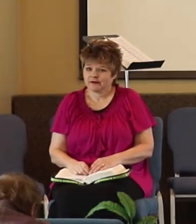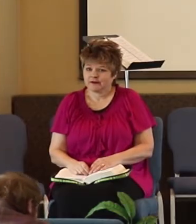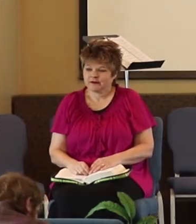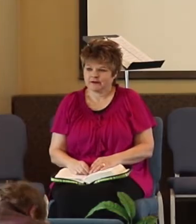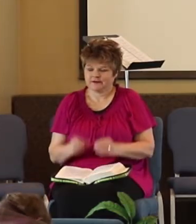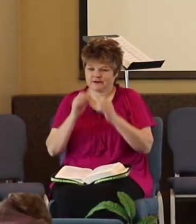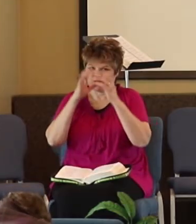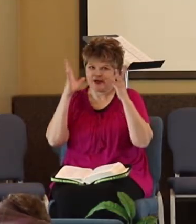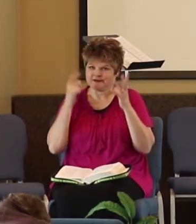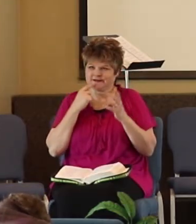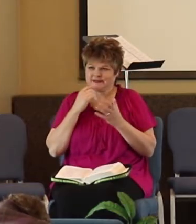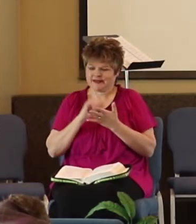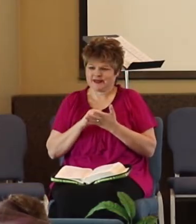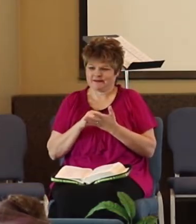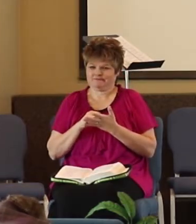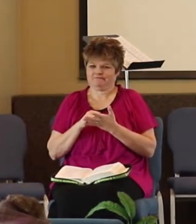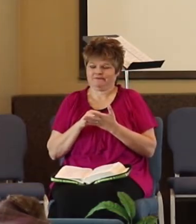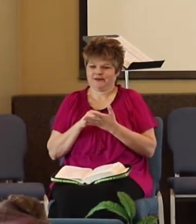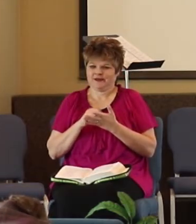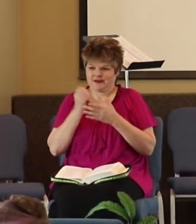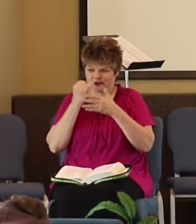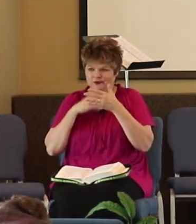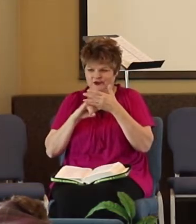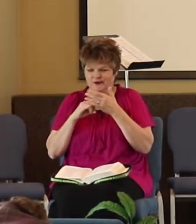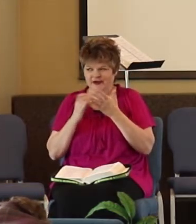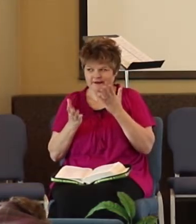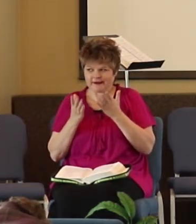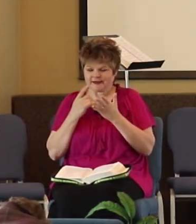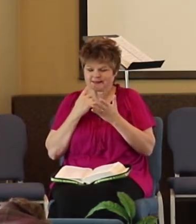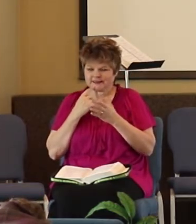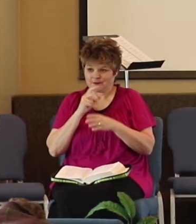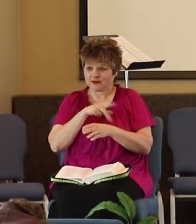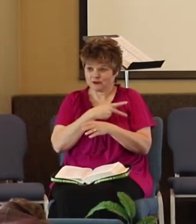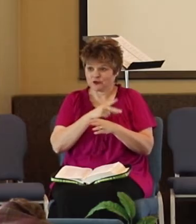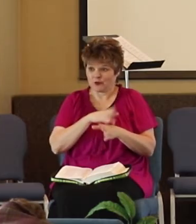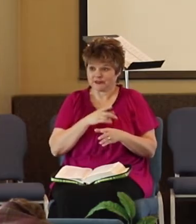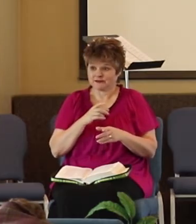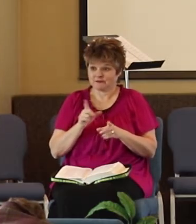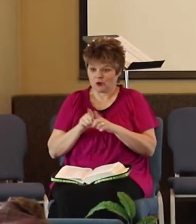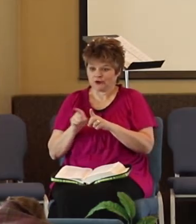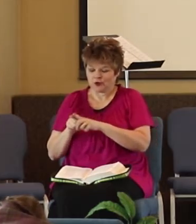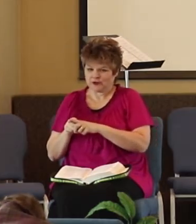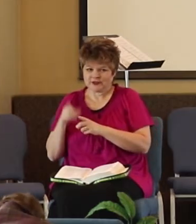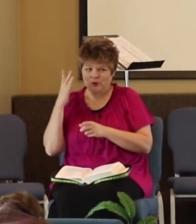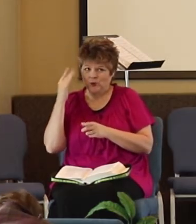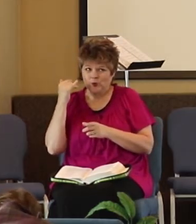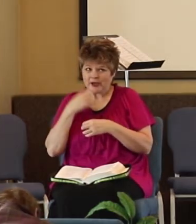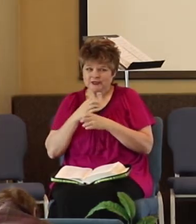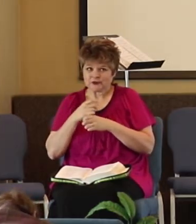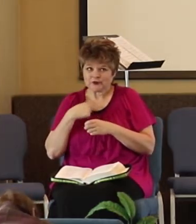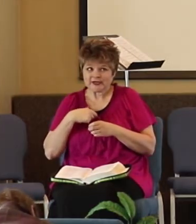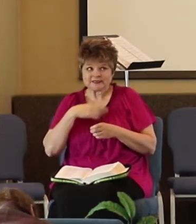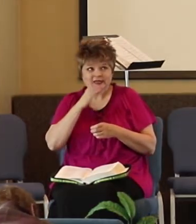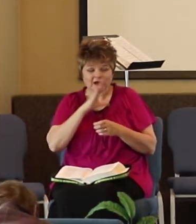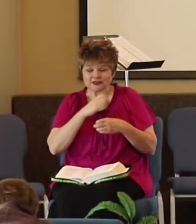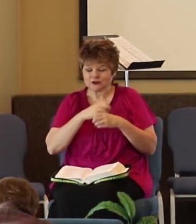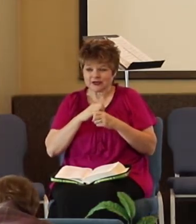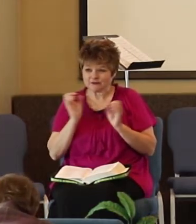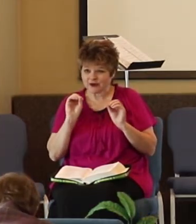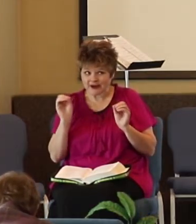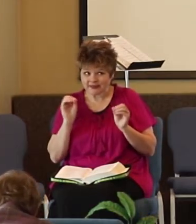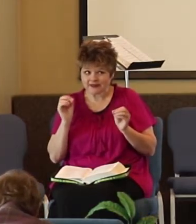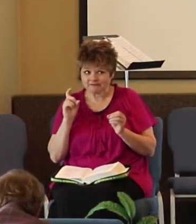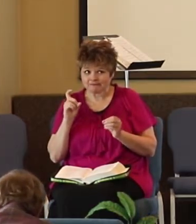Can you imagine saying that? I know Jeremiah kind of said that, but the psalmist said it too. Why did you create us? God, did you create us for